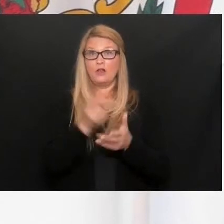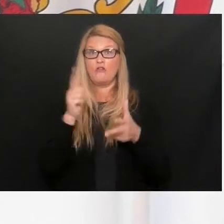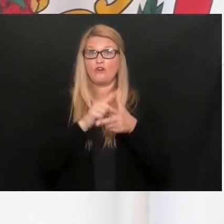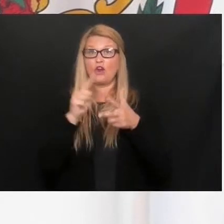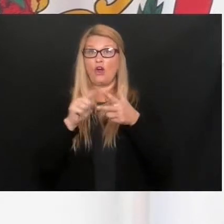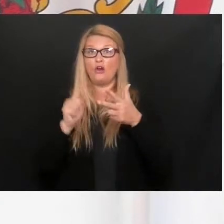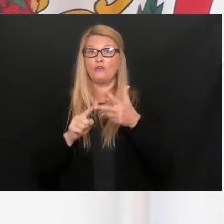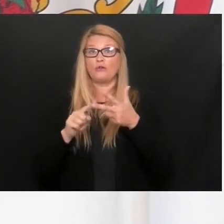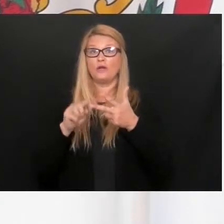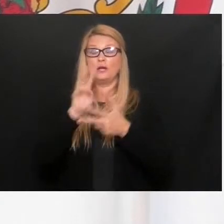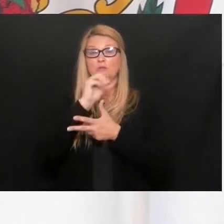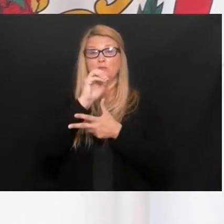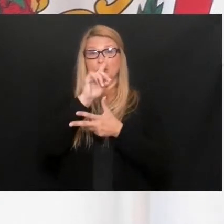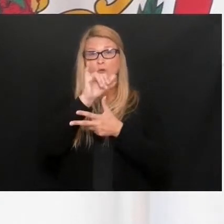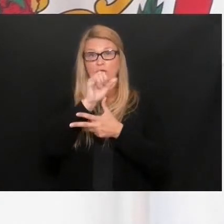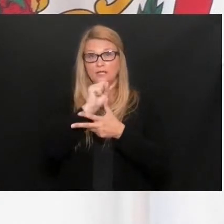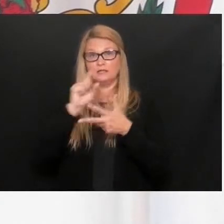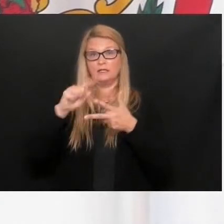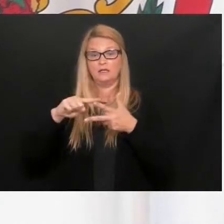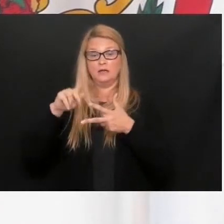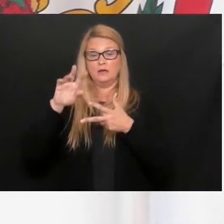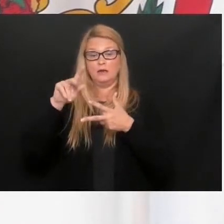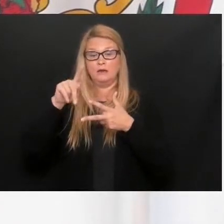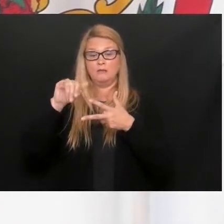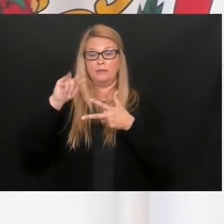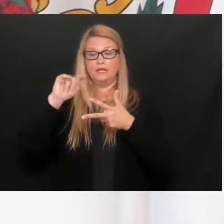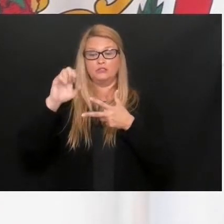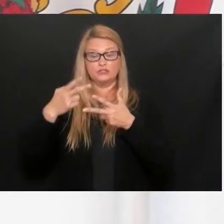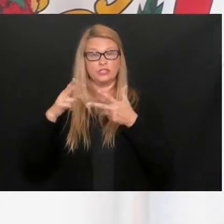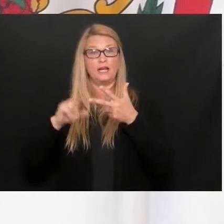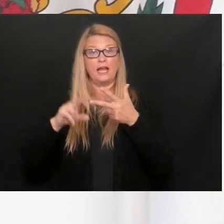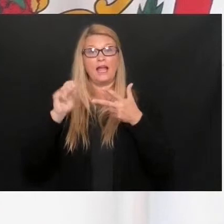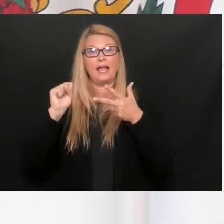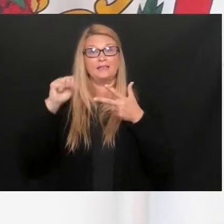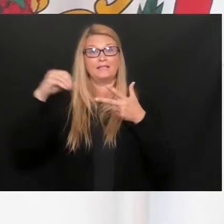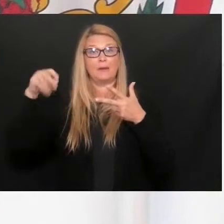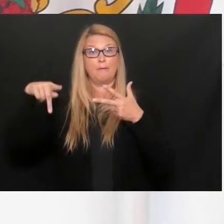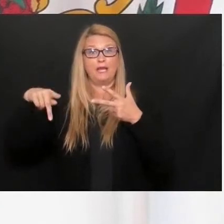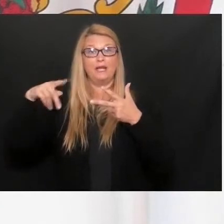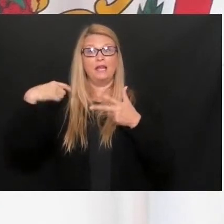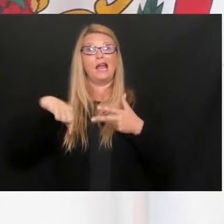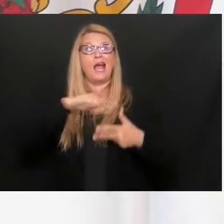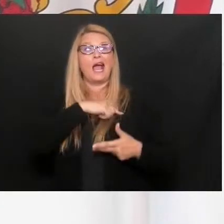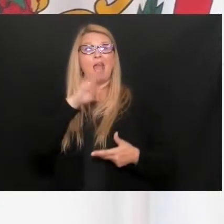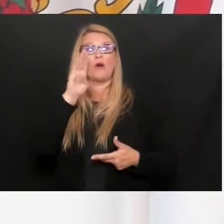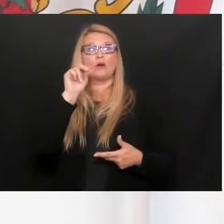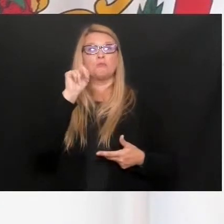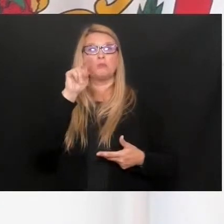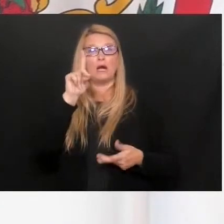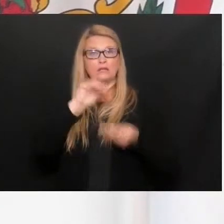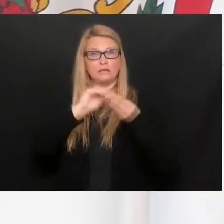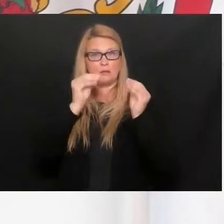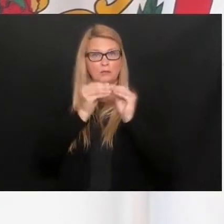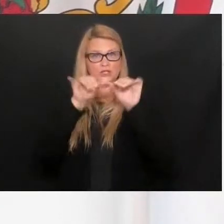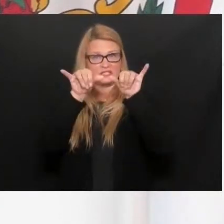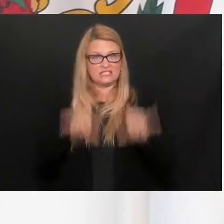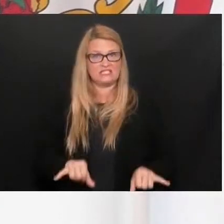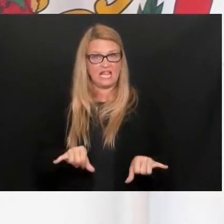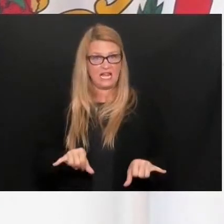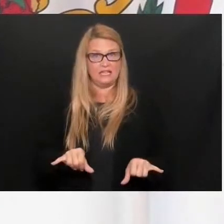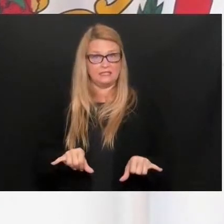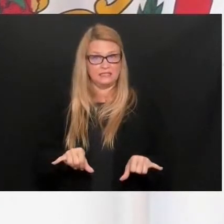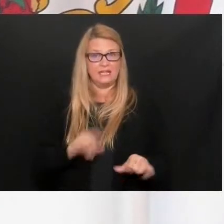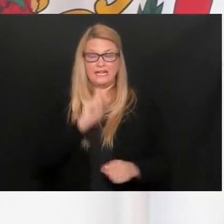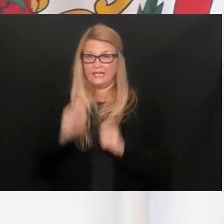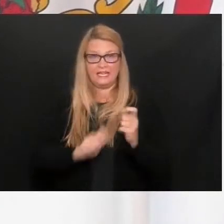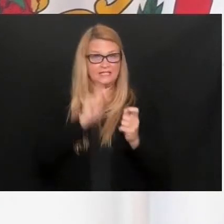agencies, that's Moody's, Fitch, and S&P, to where our bond ratings state exactly what it